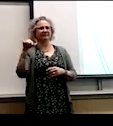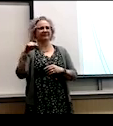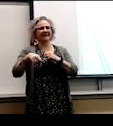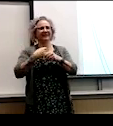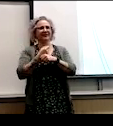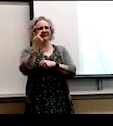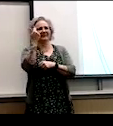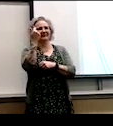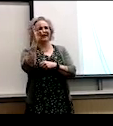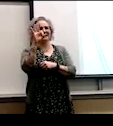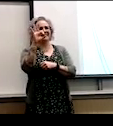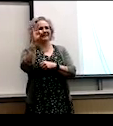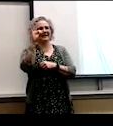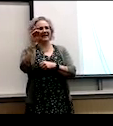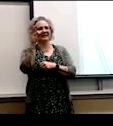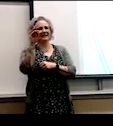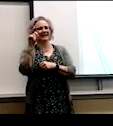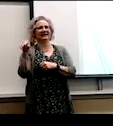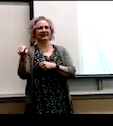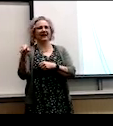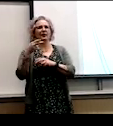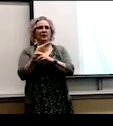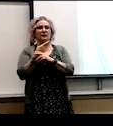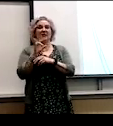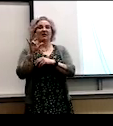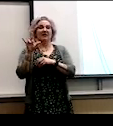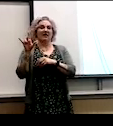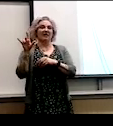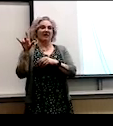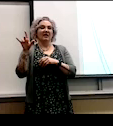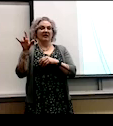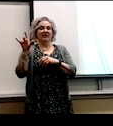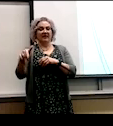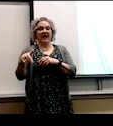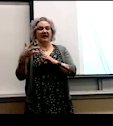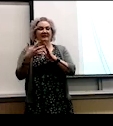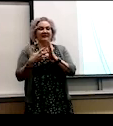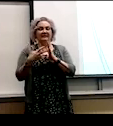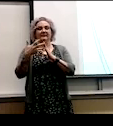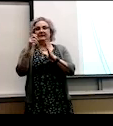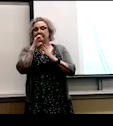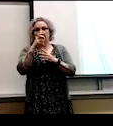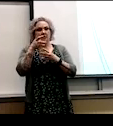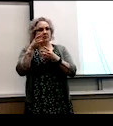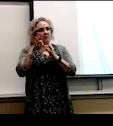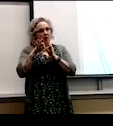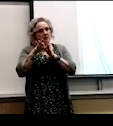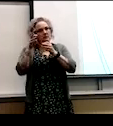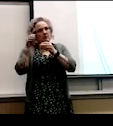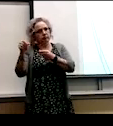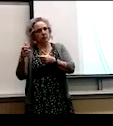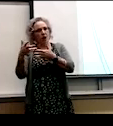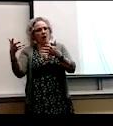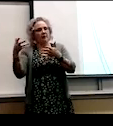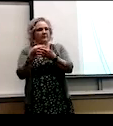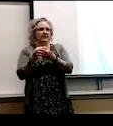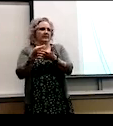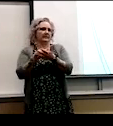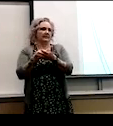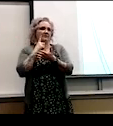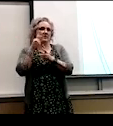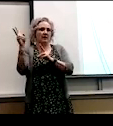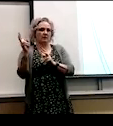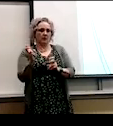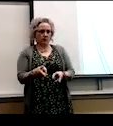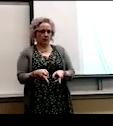that didn't cost us hundreds of dollars to download. So we use this because it